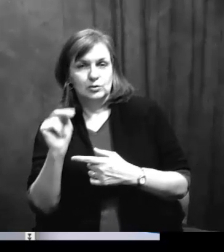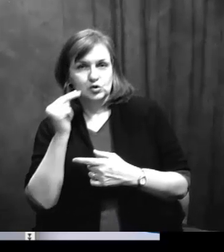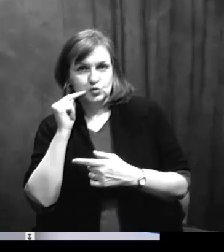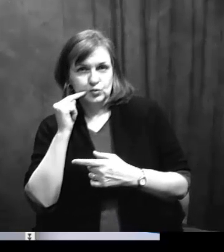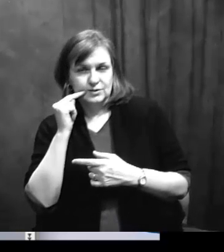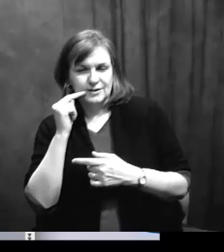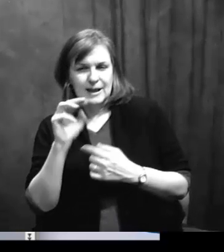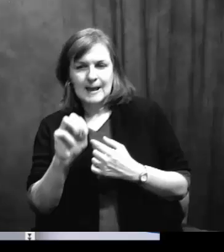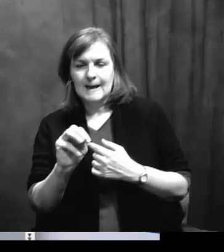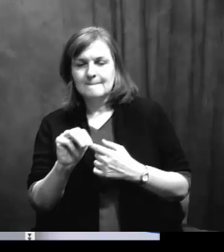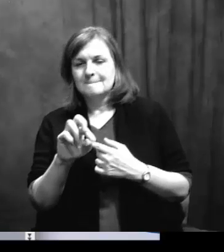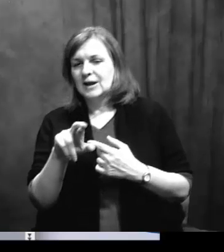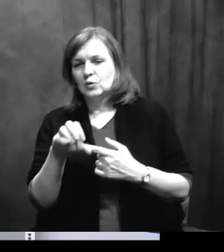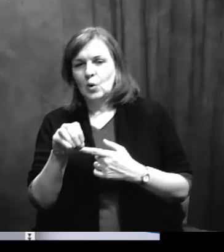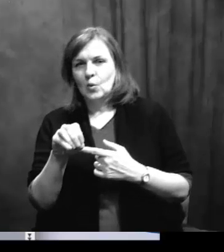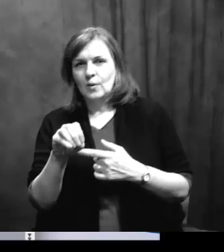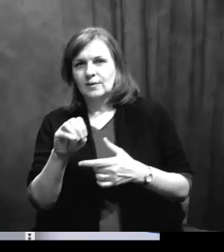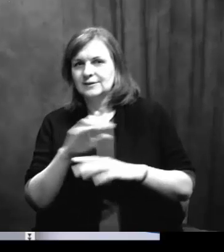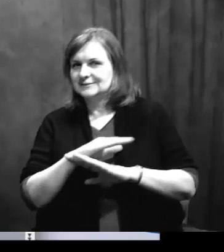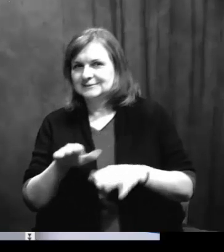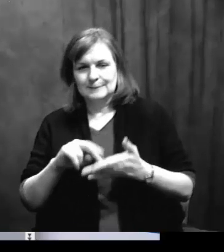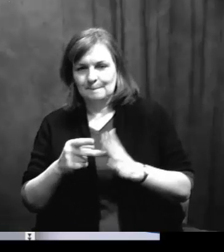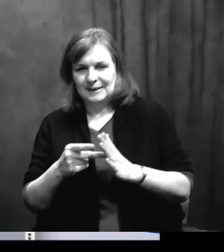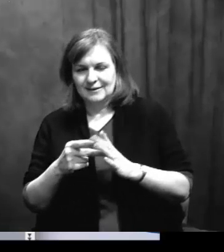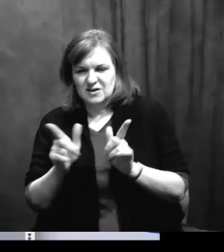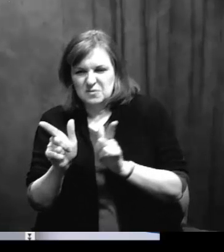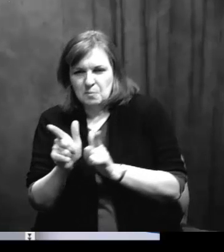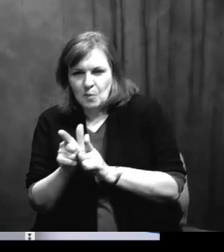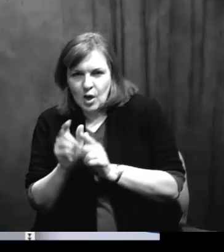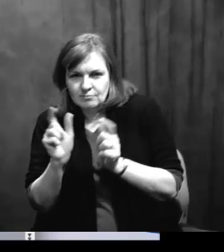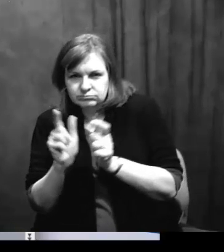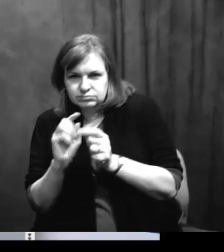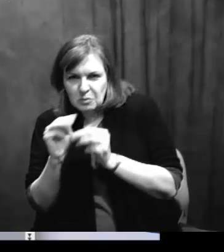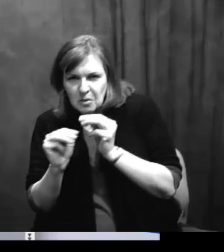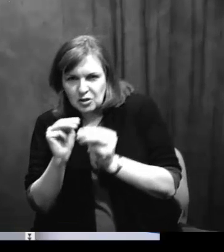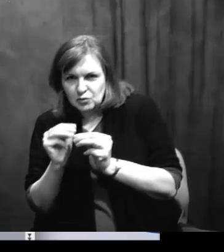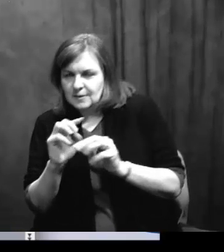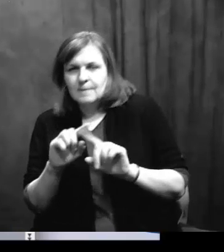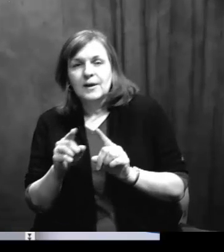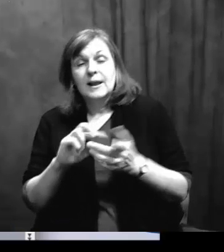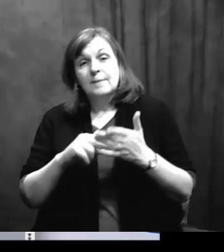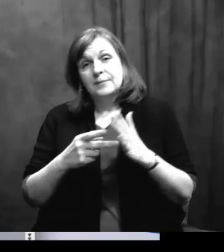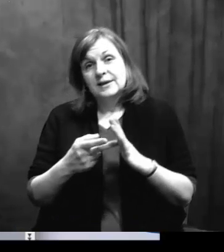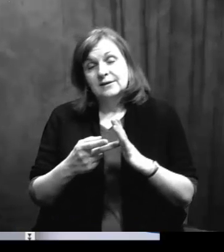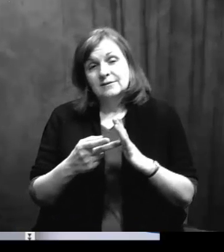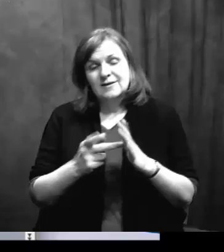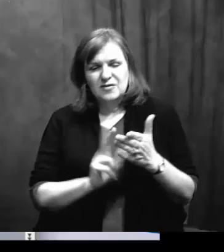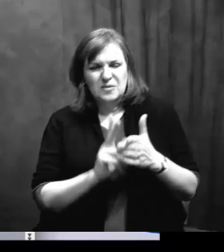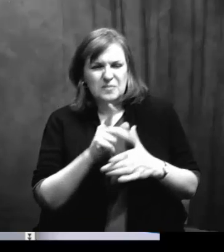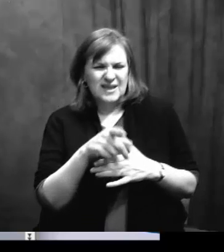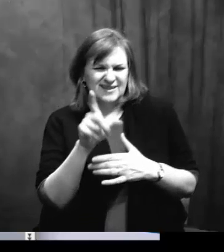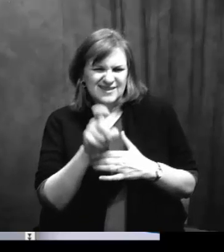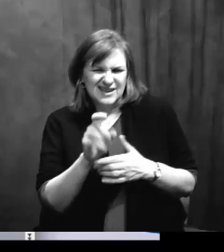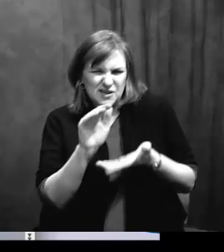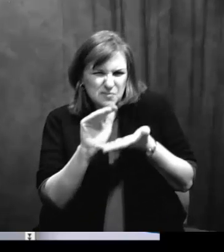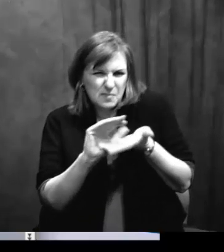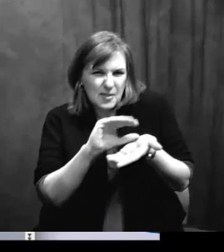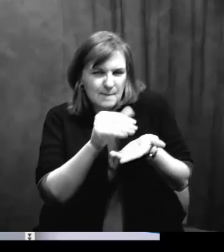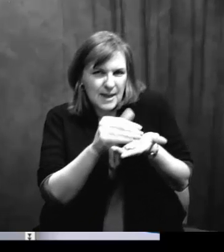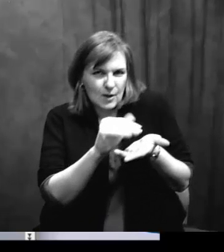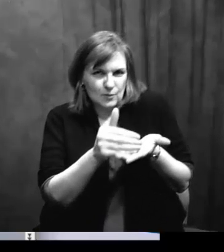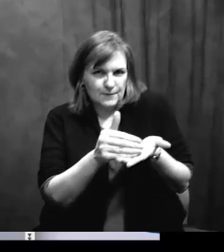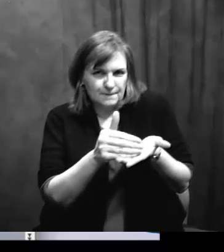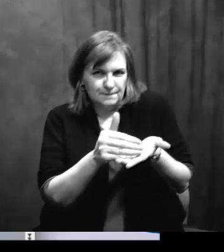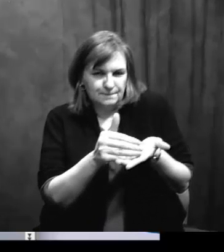micronutrients. Again, micro not meaning that these are small molecules or small elements, but instead meaning that plants actually need